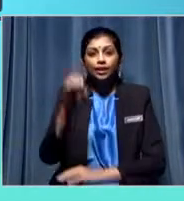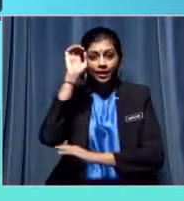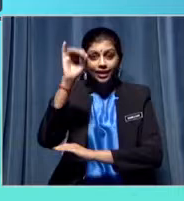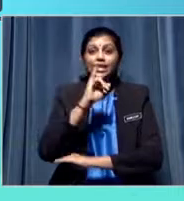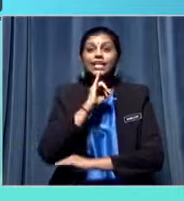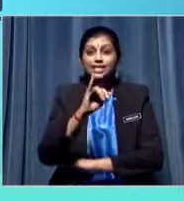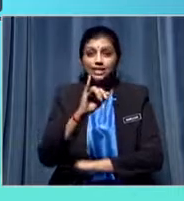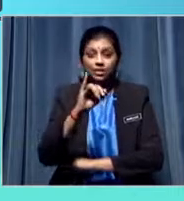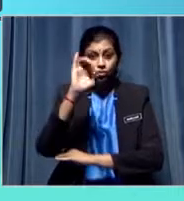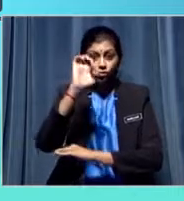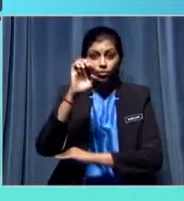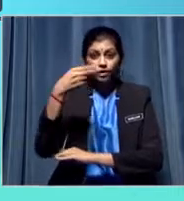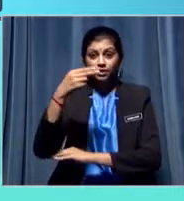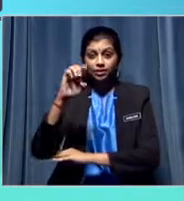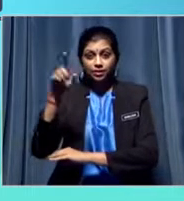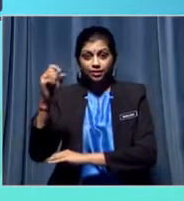win the race.